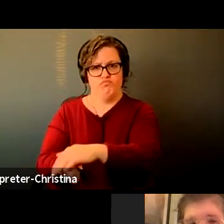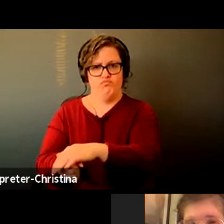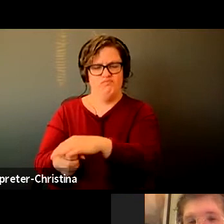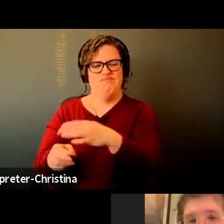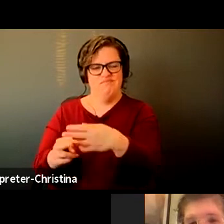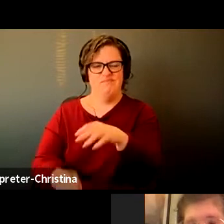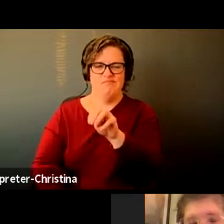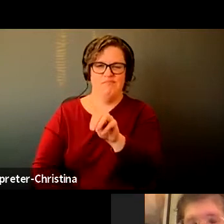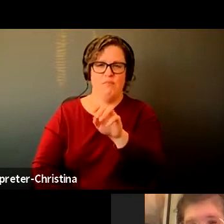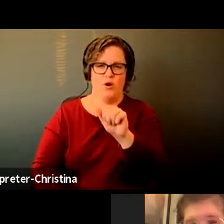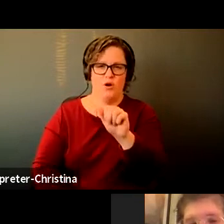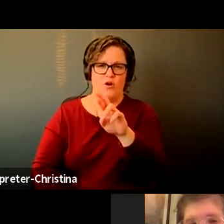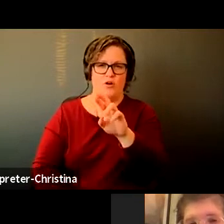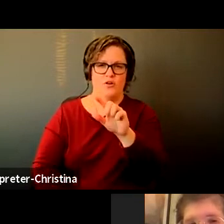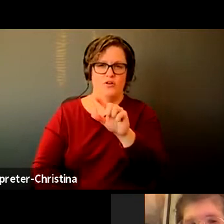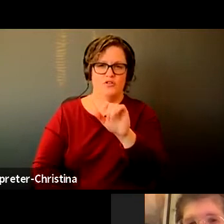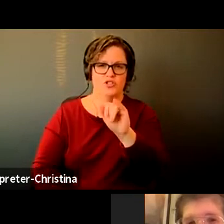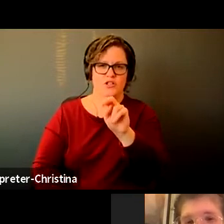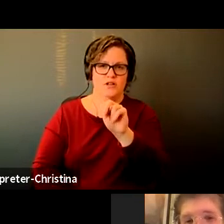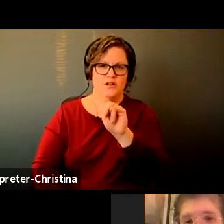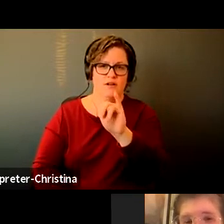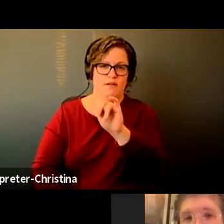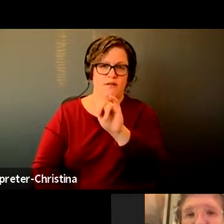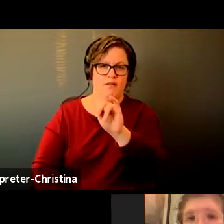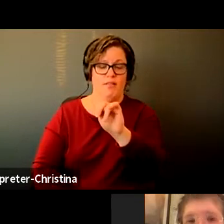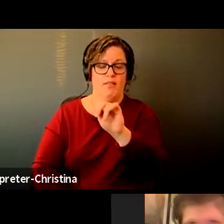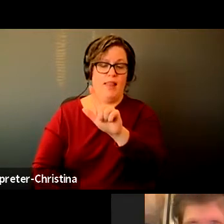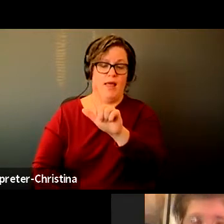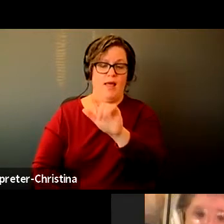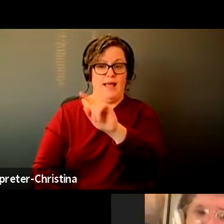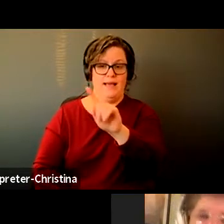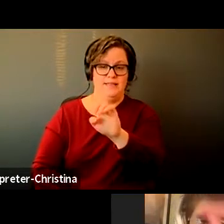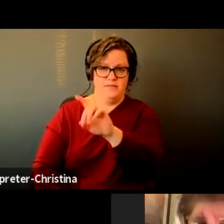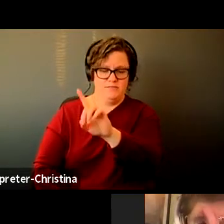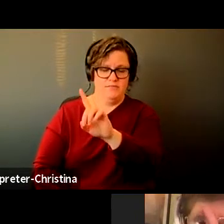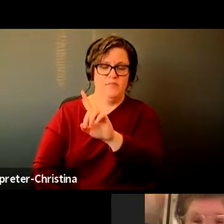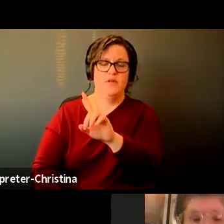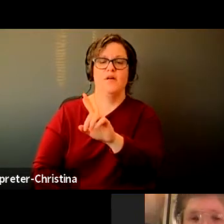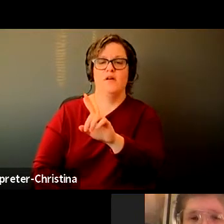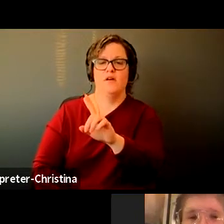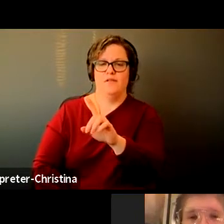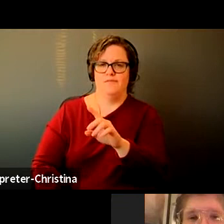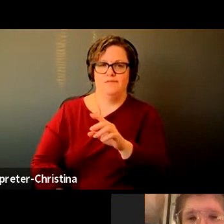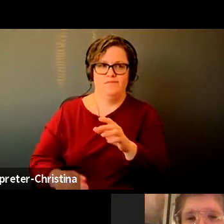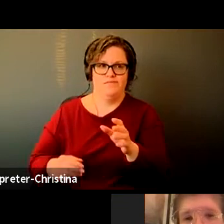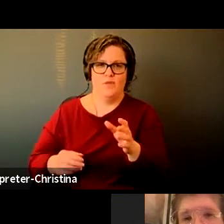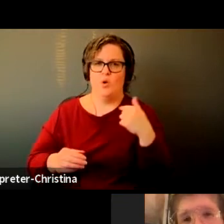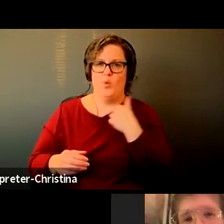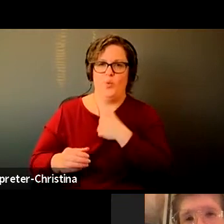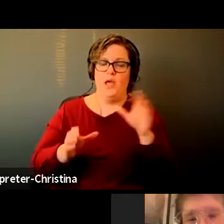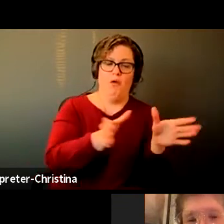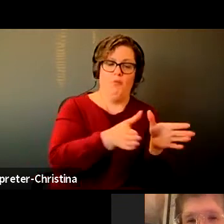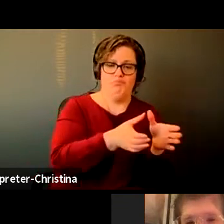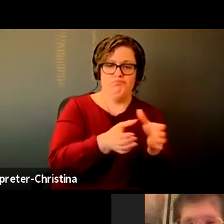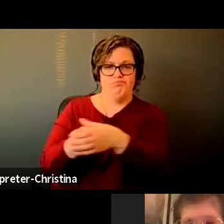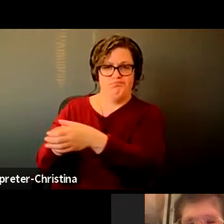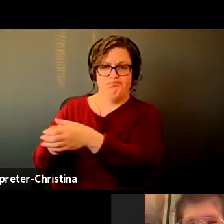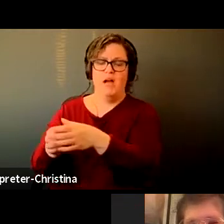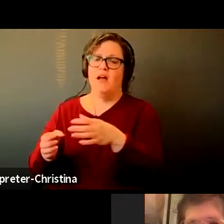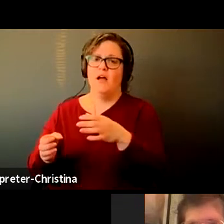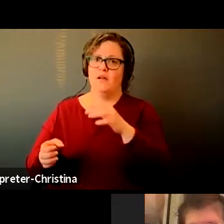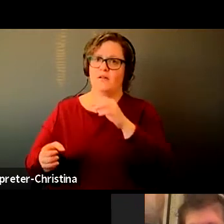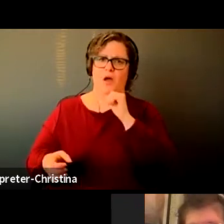those artists, right? Like, we didn't get an arts education from like some fancy school or something like that. Not even from a small school. Like, you know, it doesn't have to be a fancy